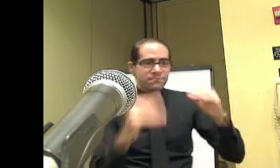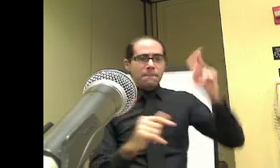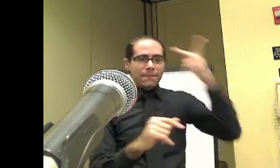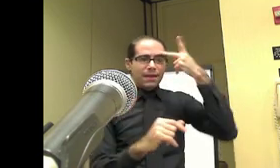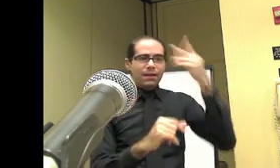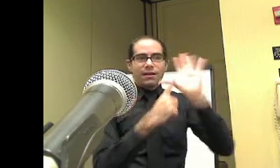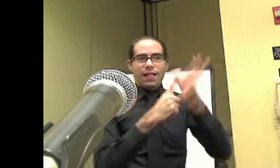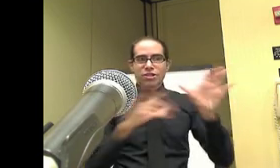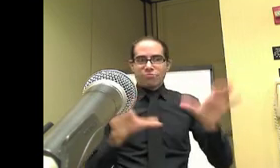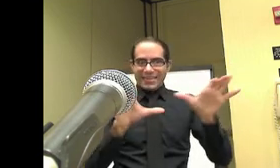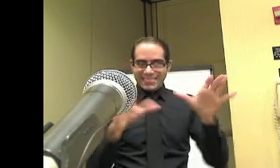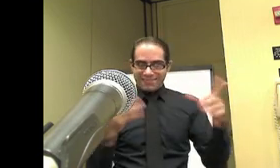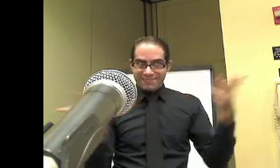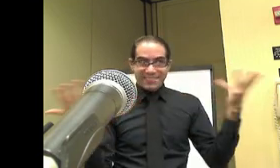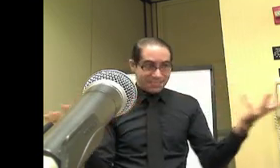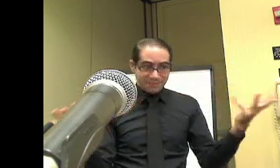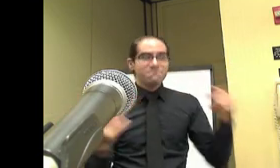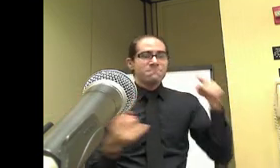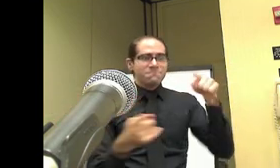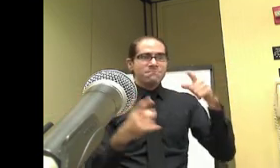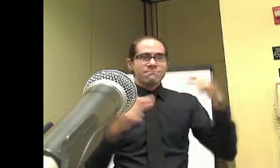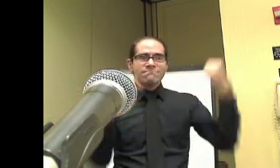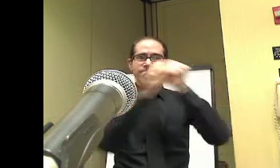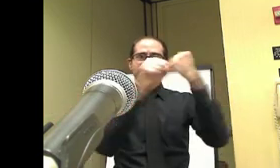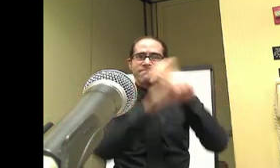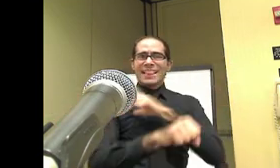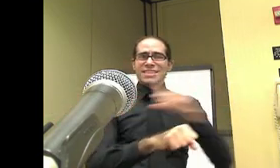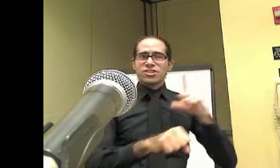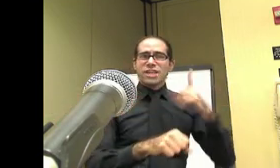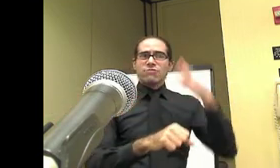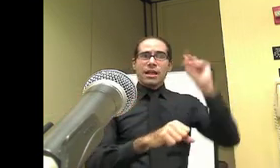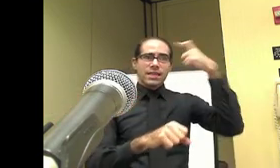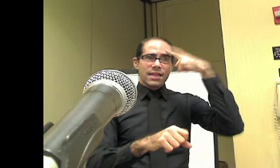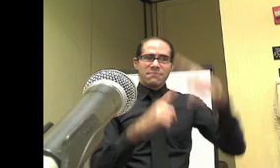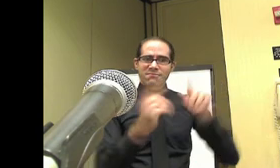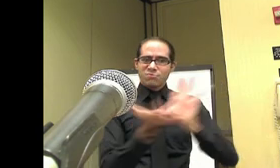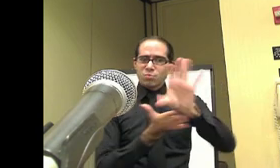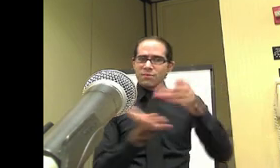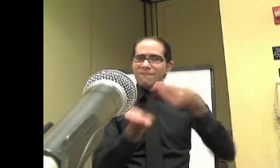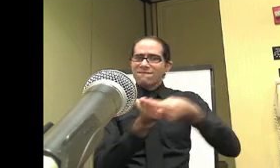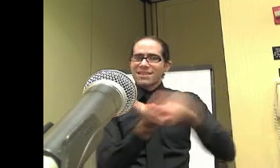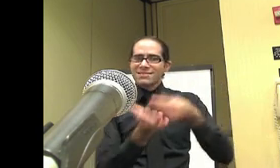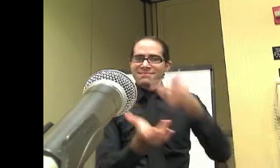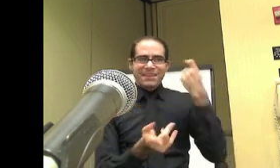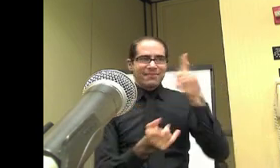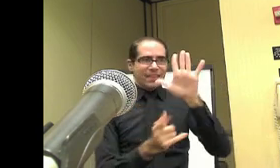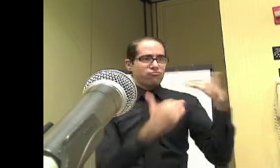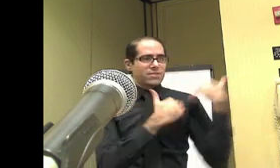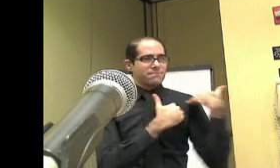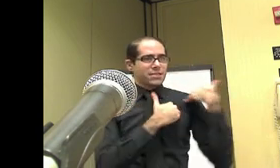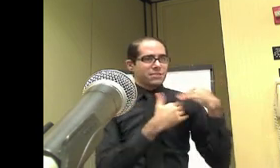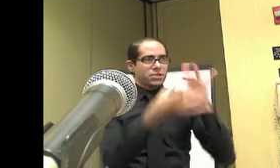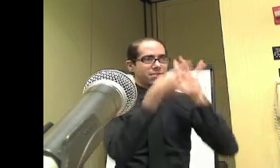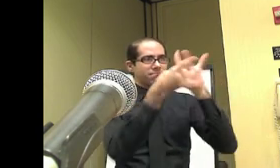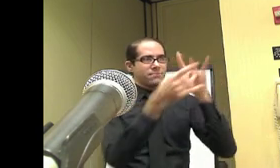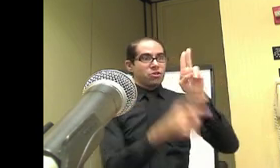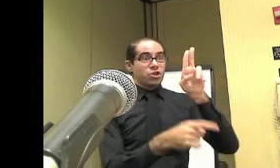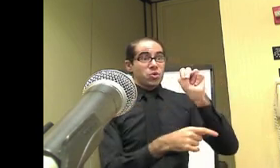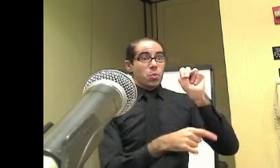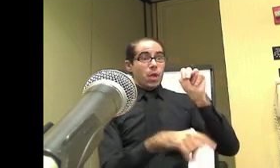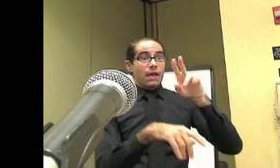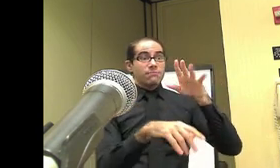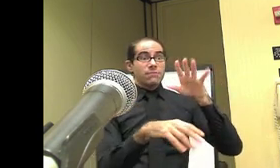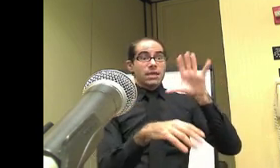get the people together to do to accomplish our common goals? And then we have the political and cultural activism.